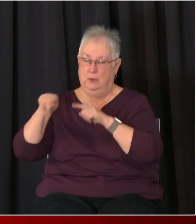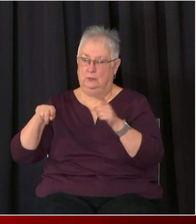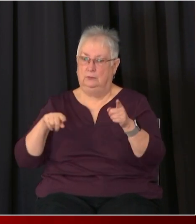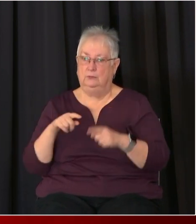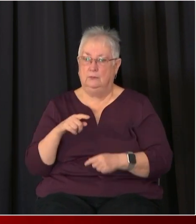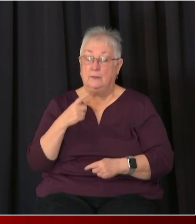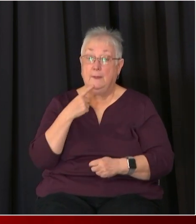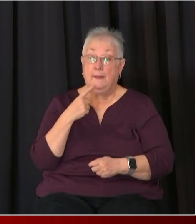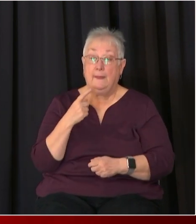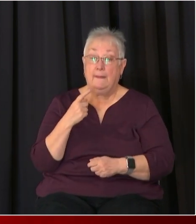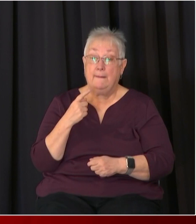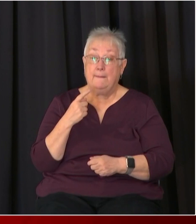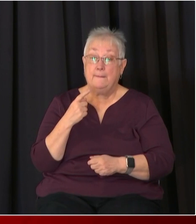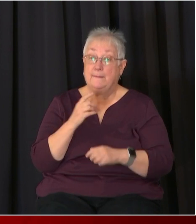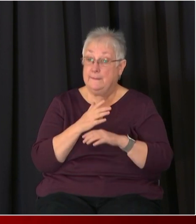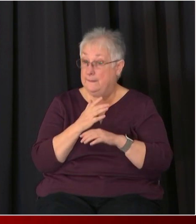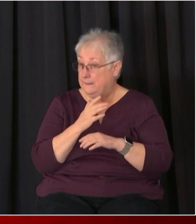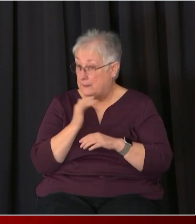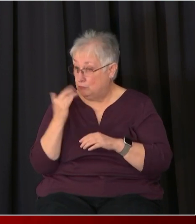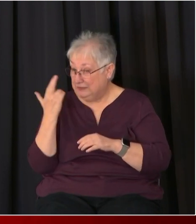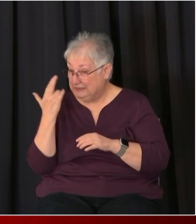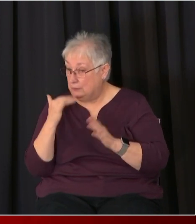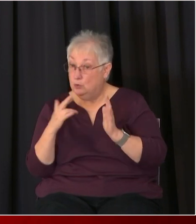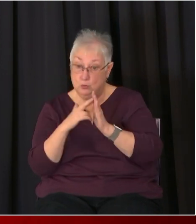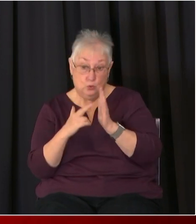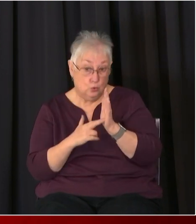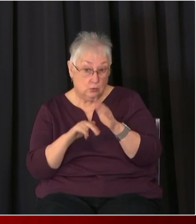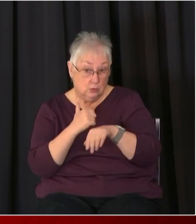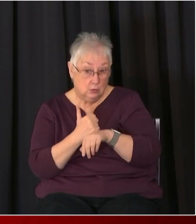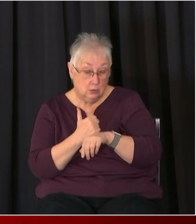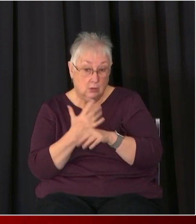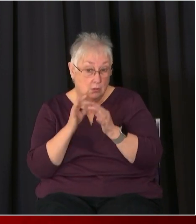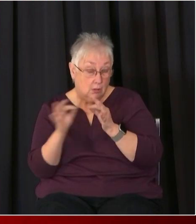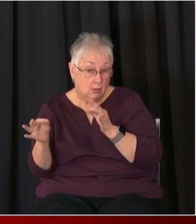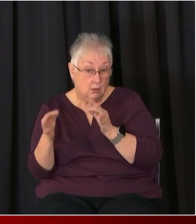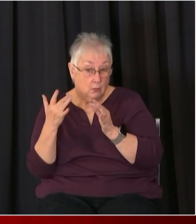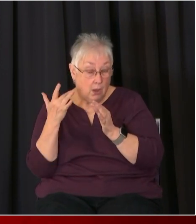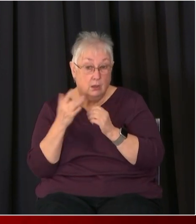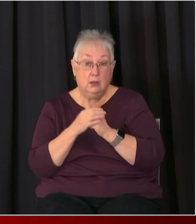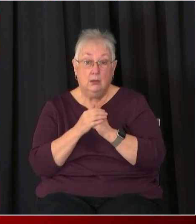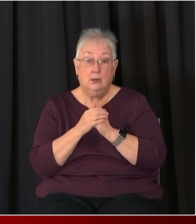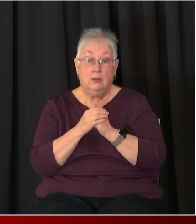less compliance with the rules later into the evening.